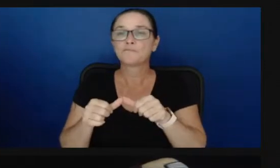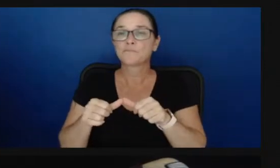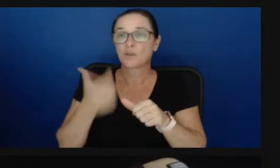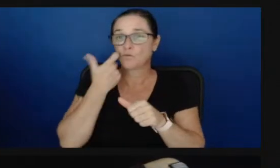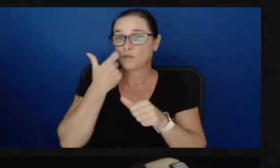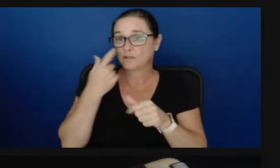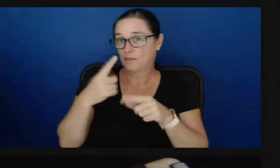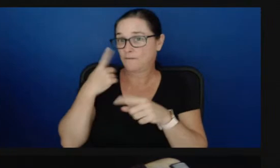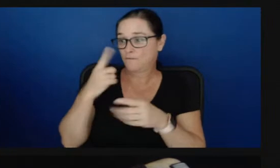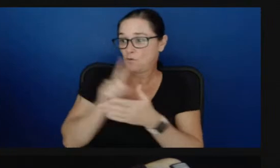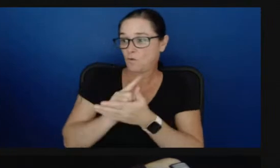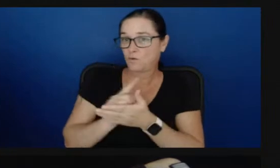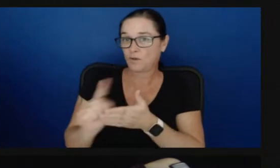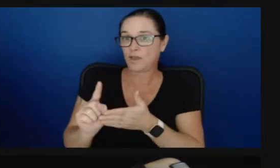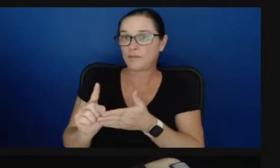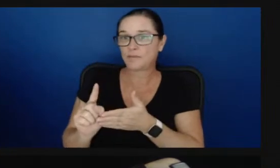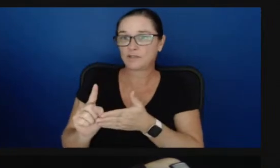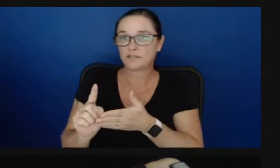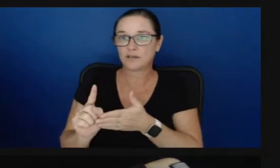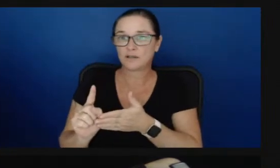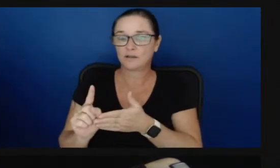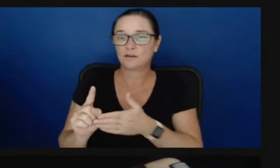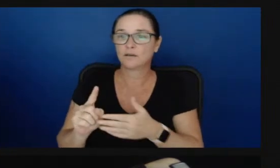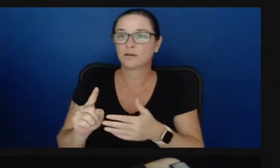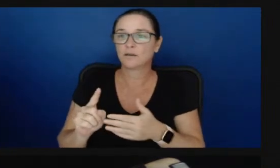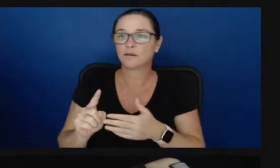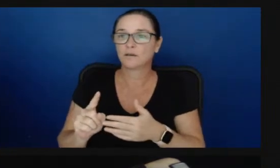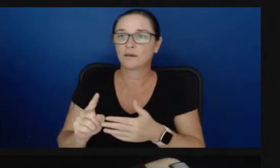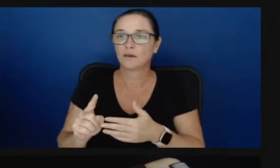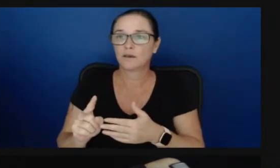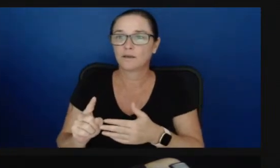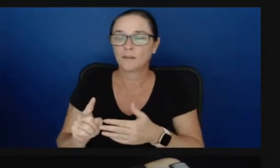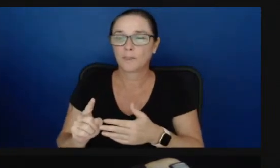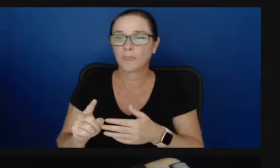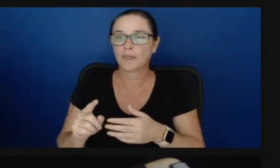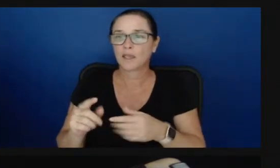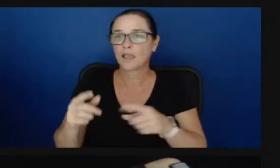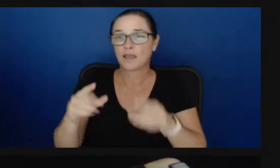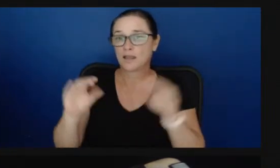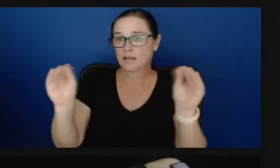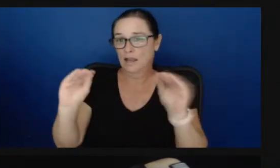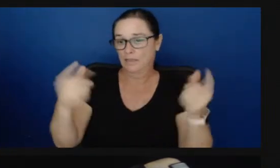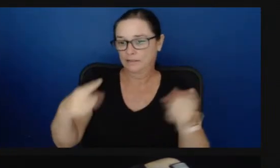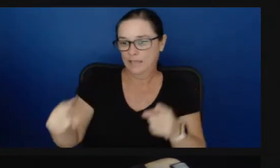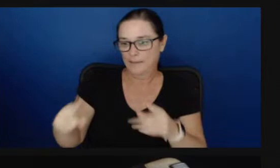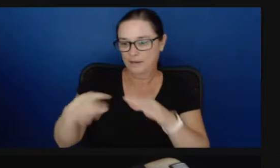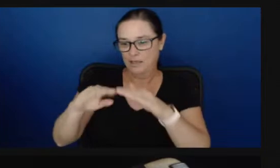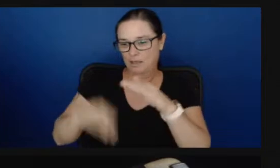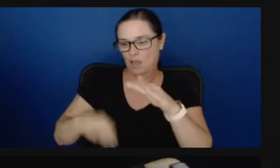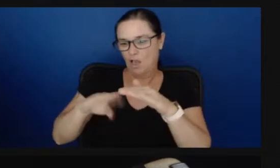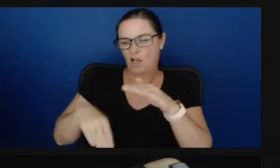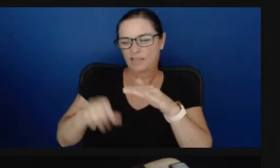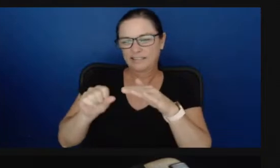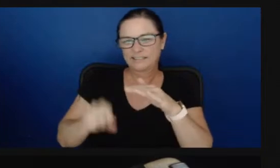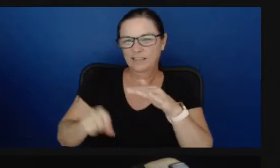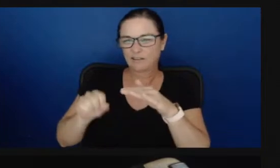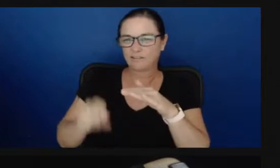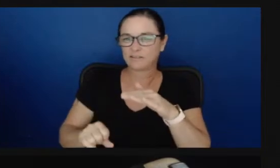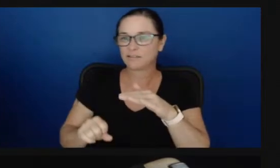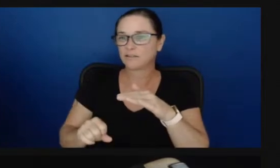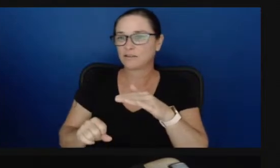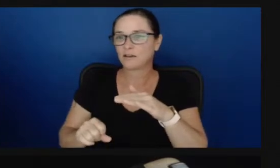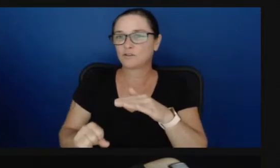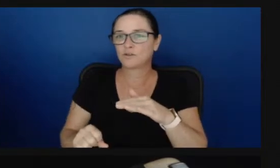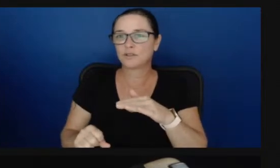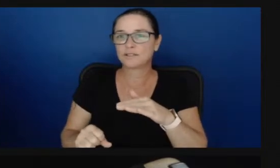been deflating, presumably as the magma had been moving down a rift to the southwest. But most